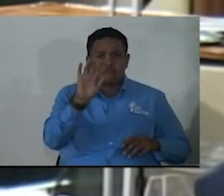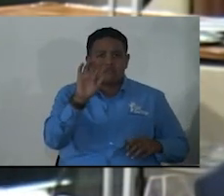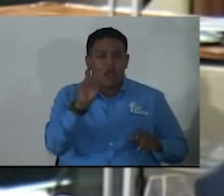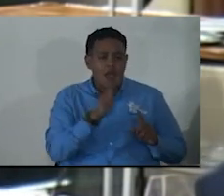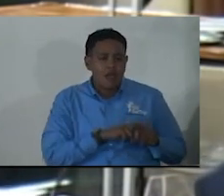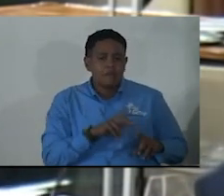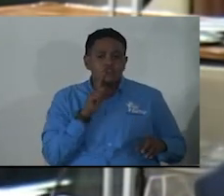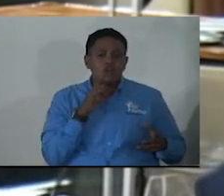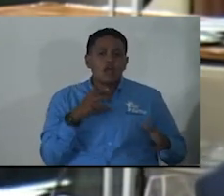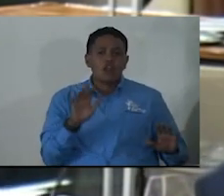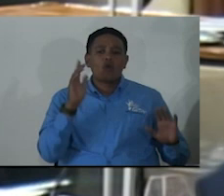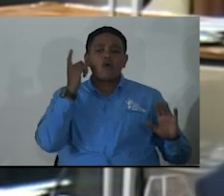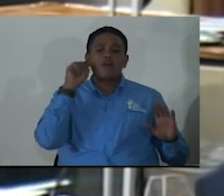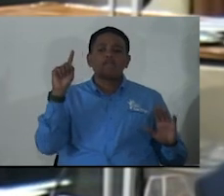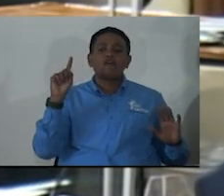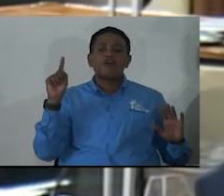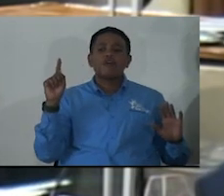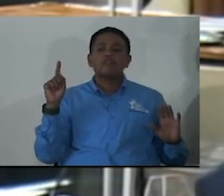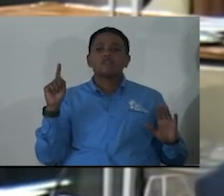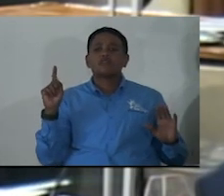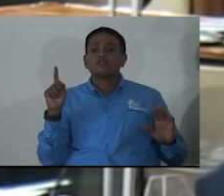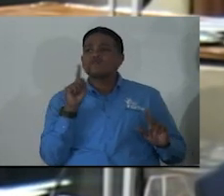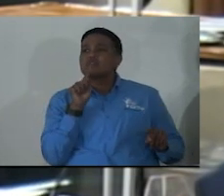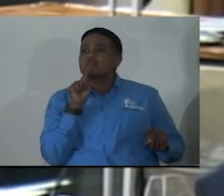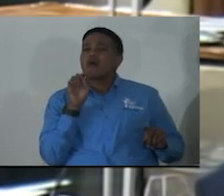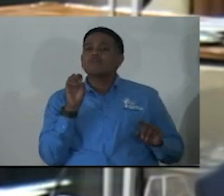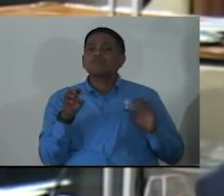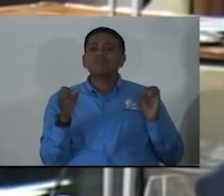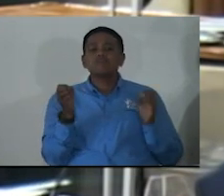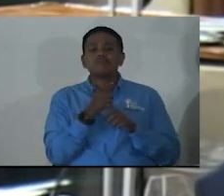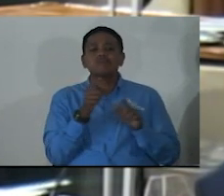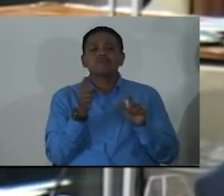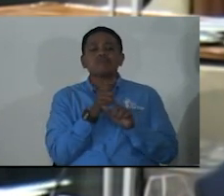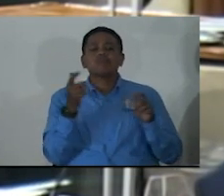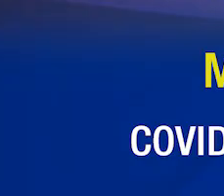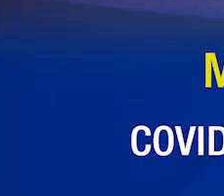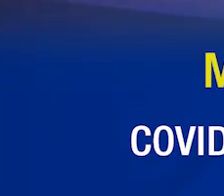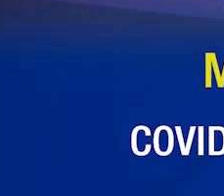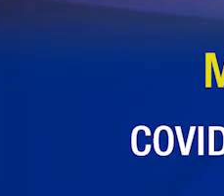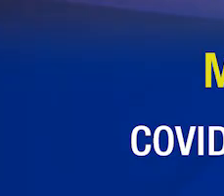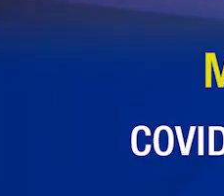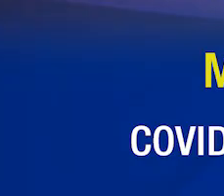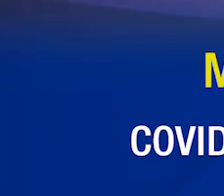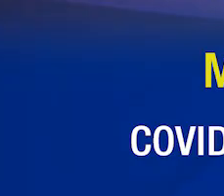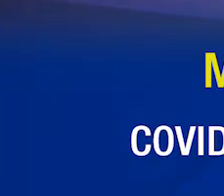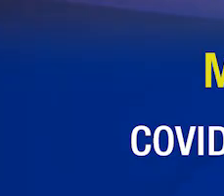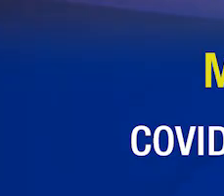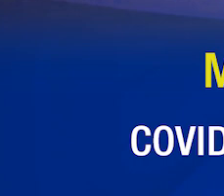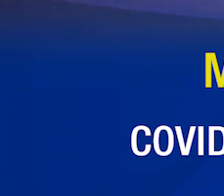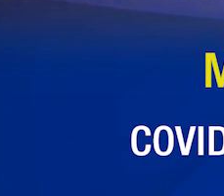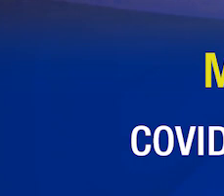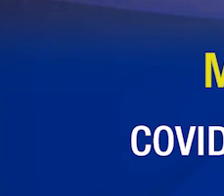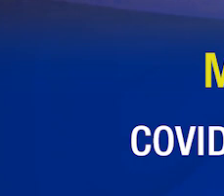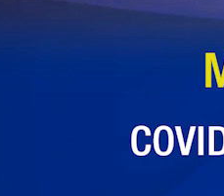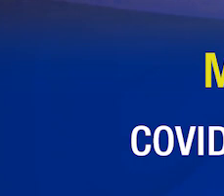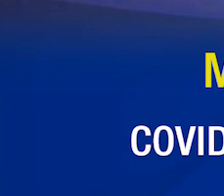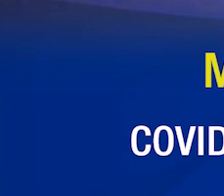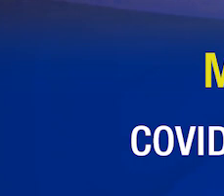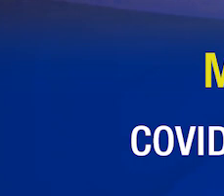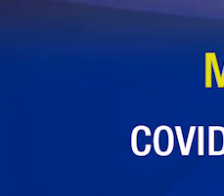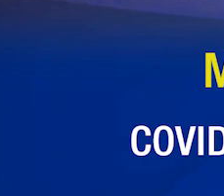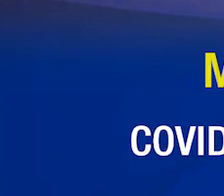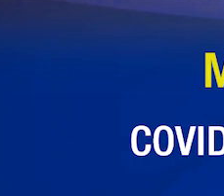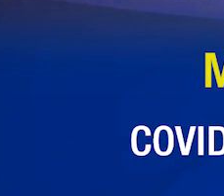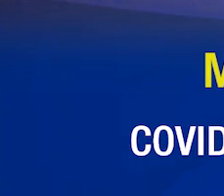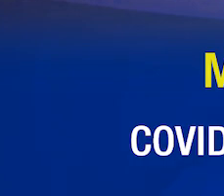allow for queries to be responded to. Dr. Clark was speaking in Parliament yesterday. Referencing data from the Ministry of Health, he pointed